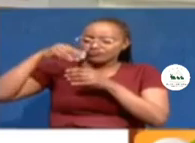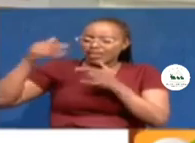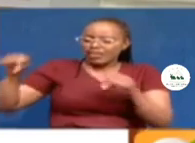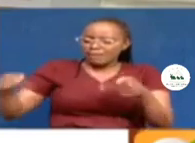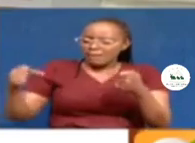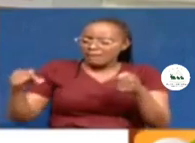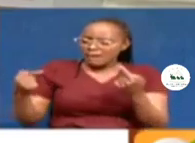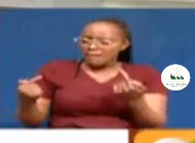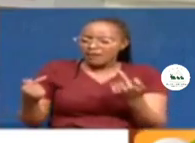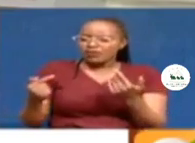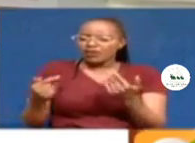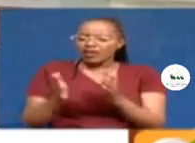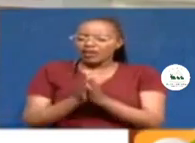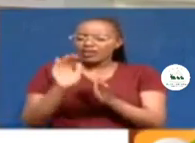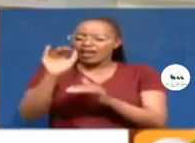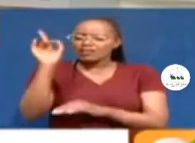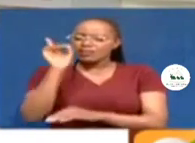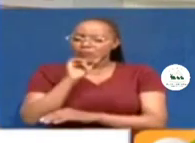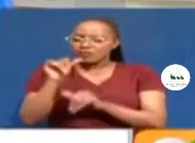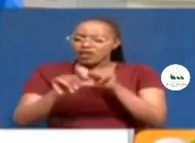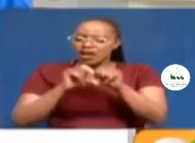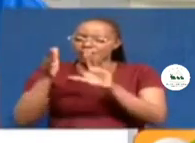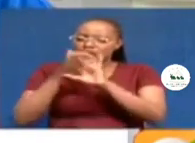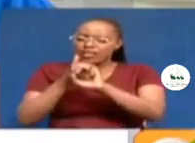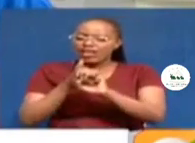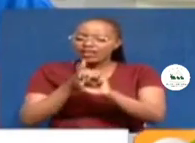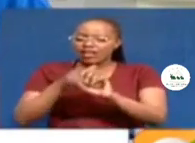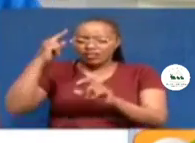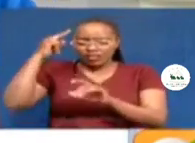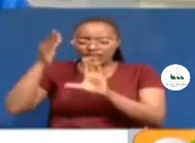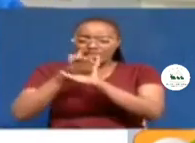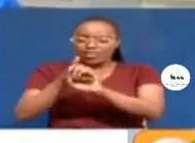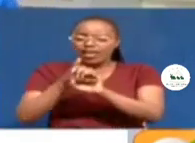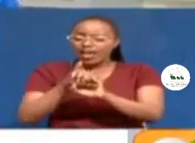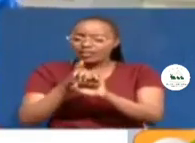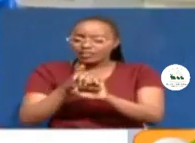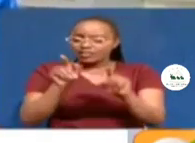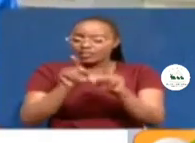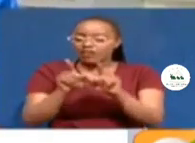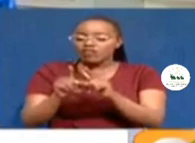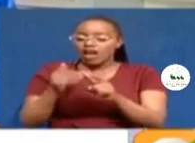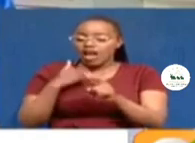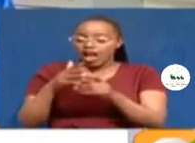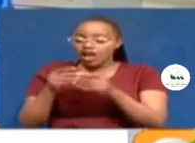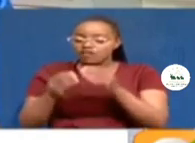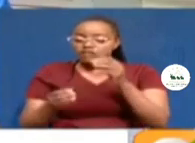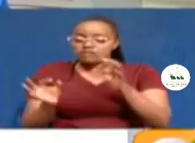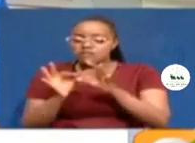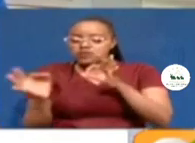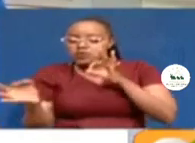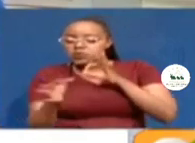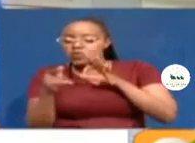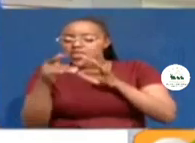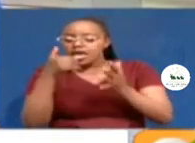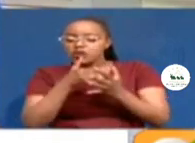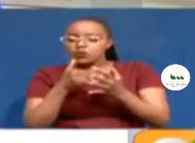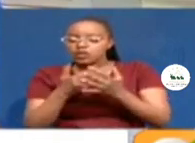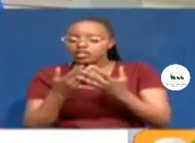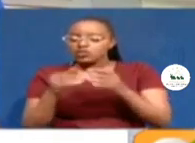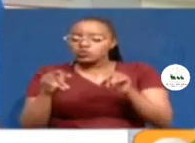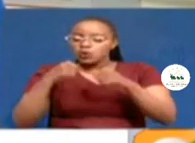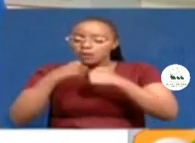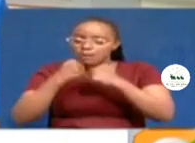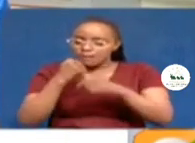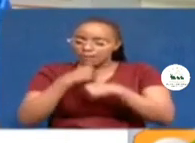wrangles. You asked about the handshake. I think the handshake was the catalyst where